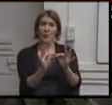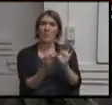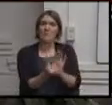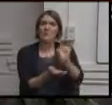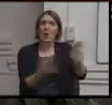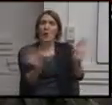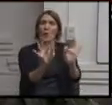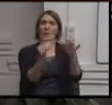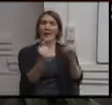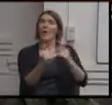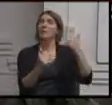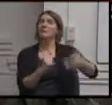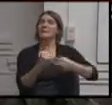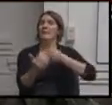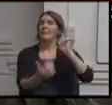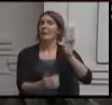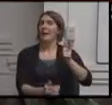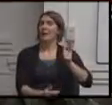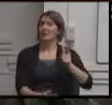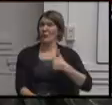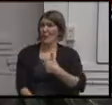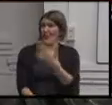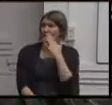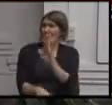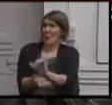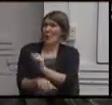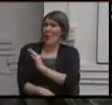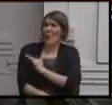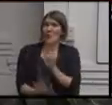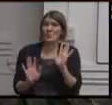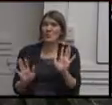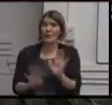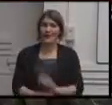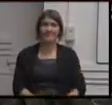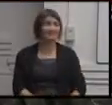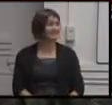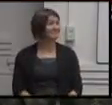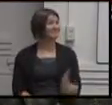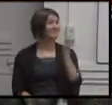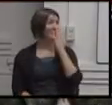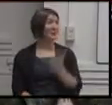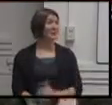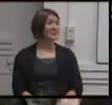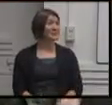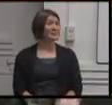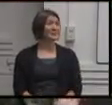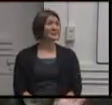make a decision is just excellent. So I just want to thank you all for your work. I really appreciate it. Thank you. Thank you.